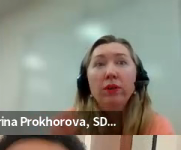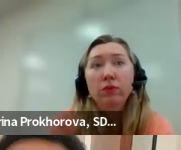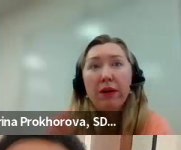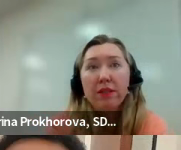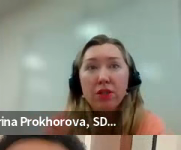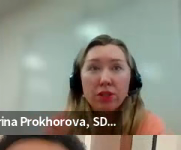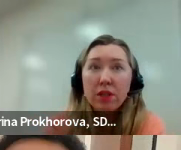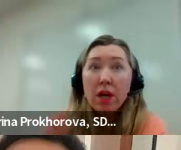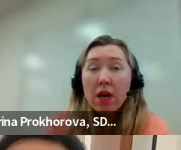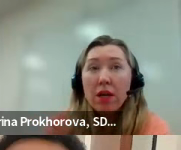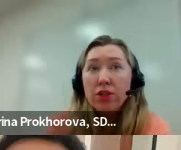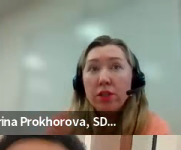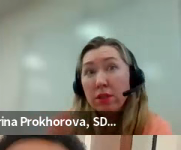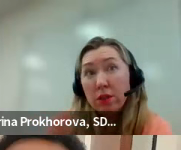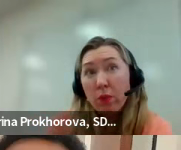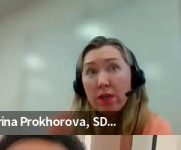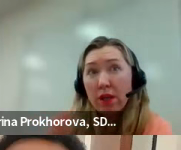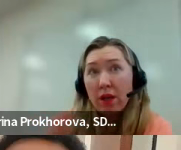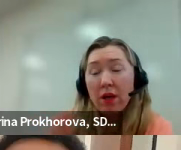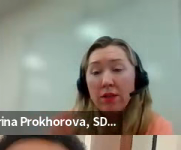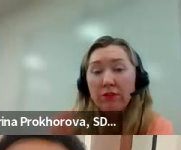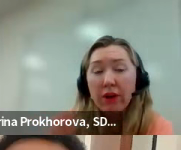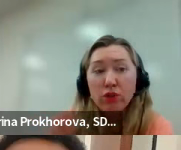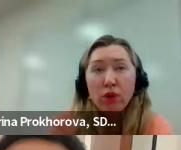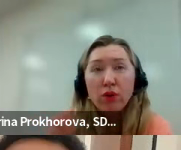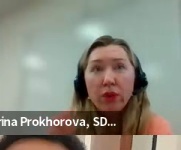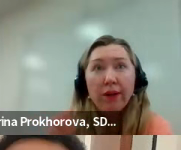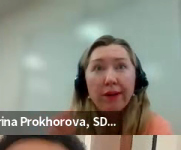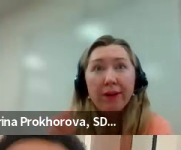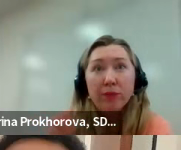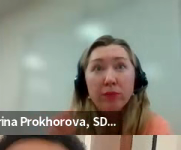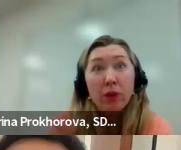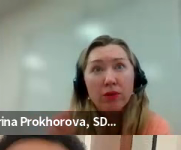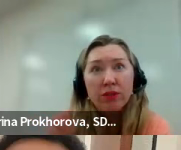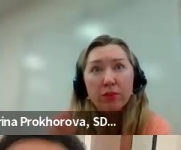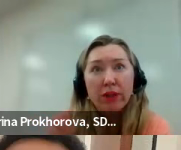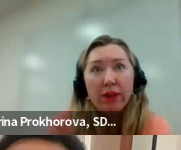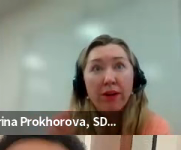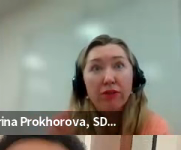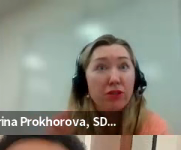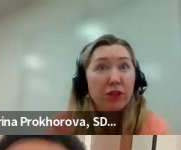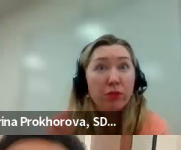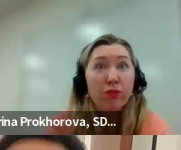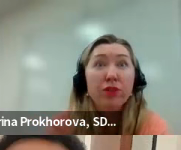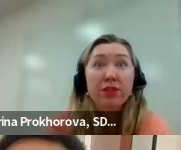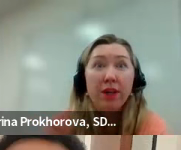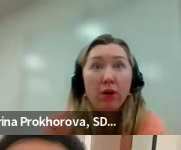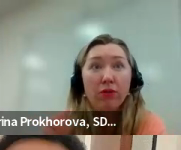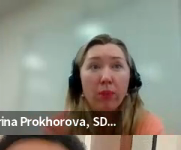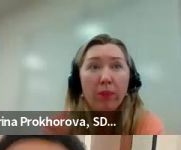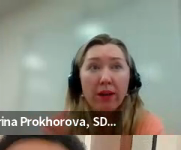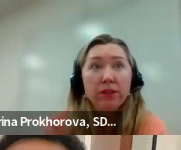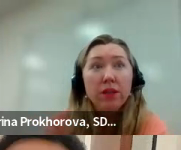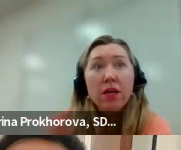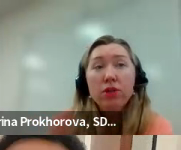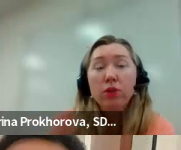in one-on-one sessions, and just it's in 1 year. And in fact, tomorrow we're going to celebrate an anniversary, first year of